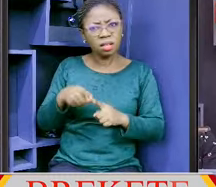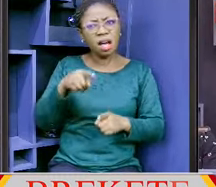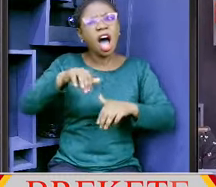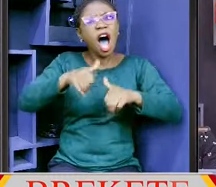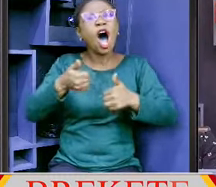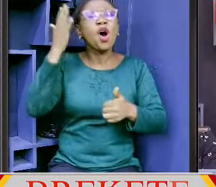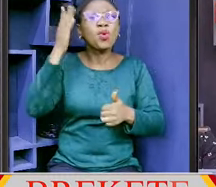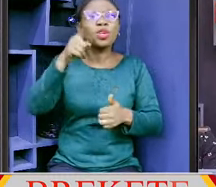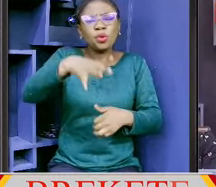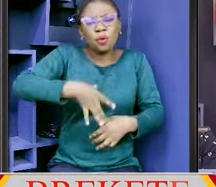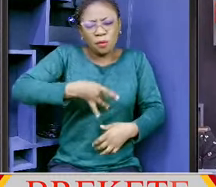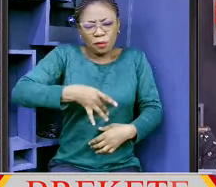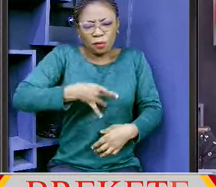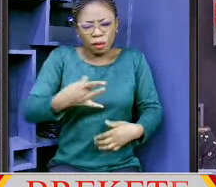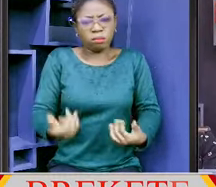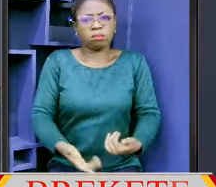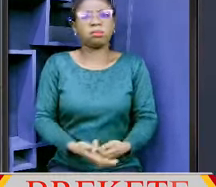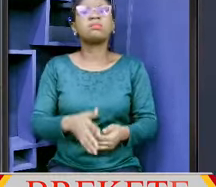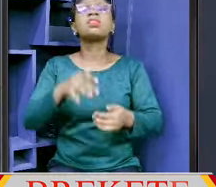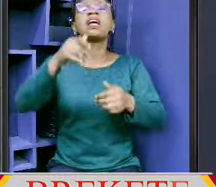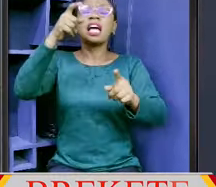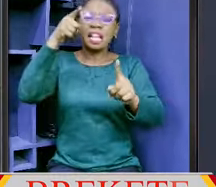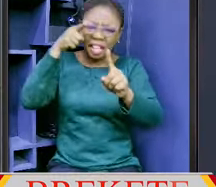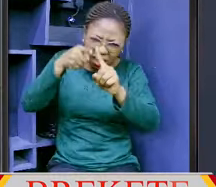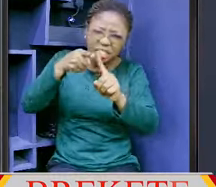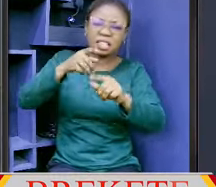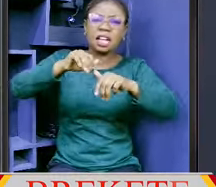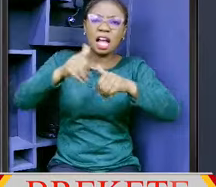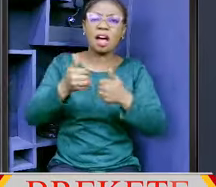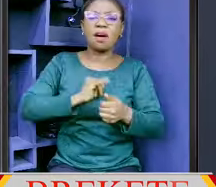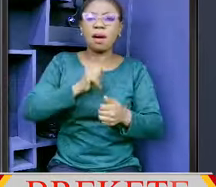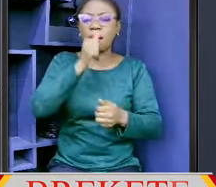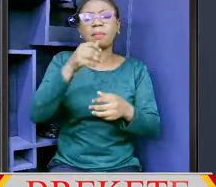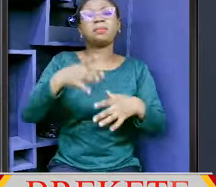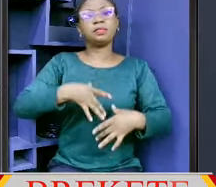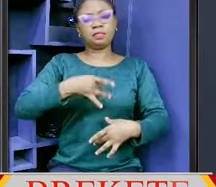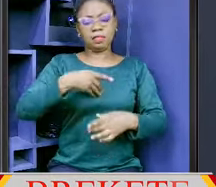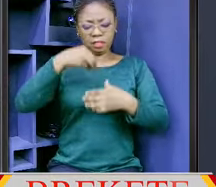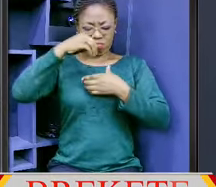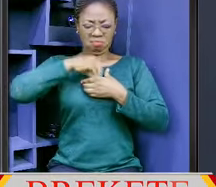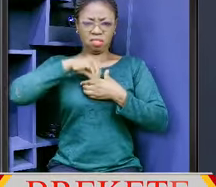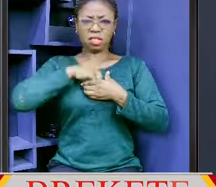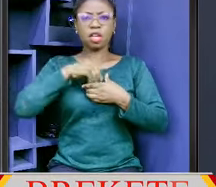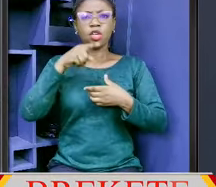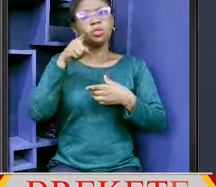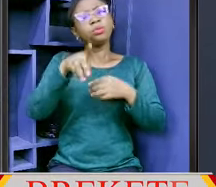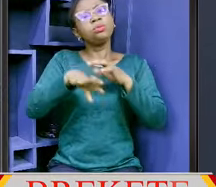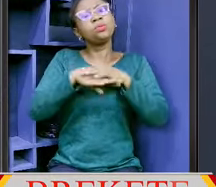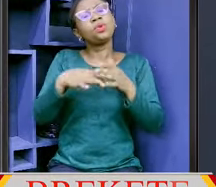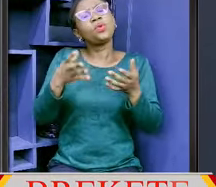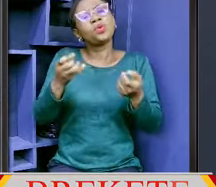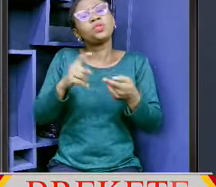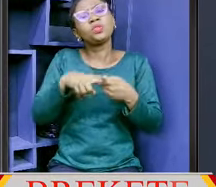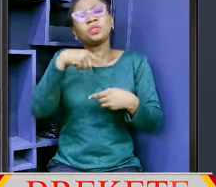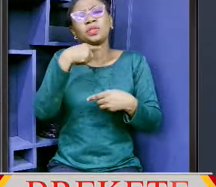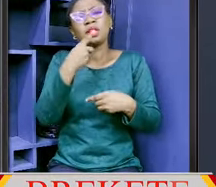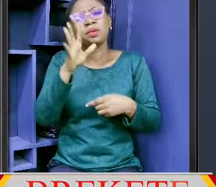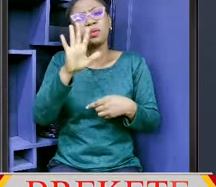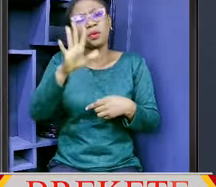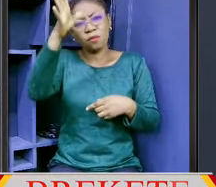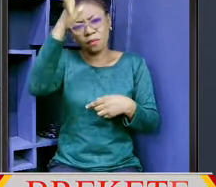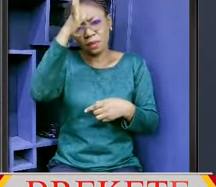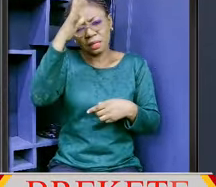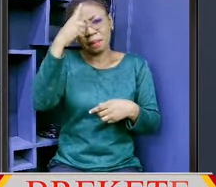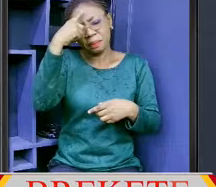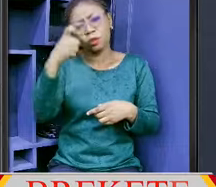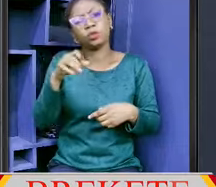exactly what I am feeling inside of me. You know, you won't tell your father because you know one scatter